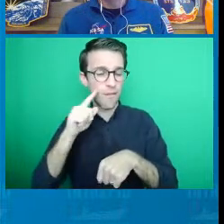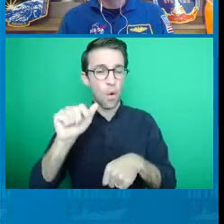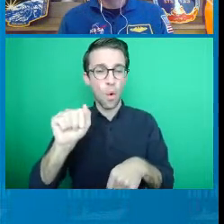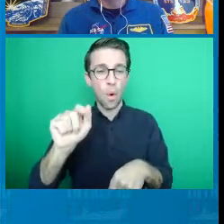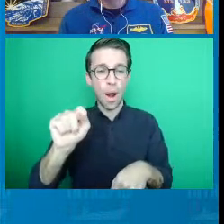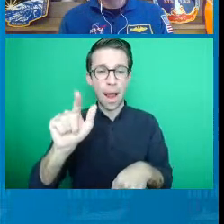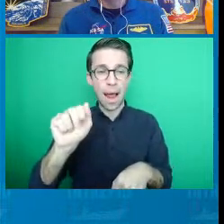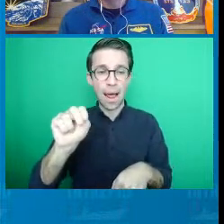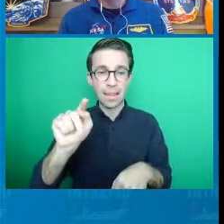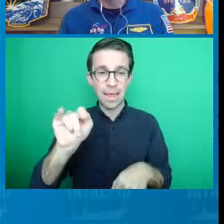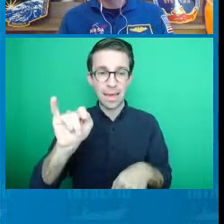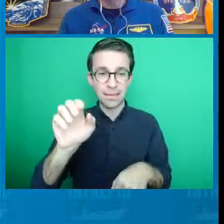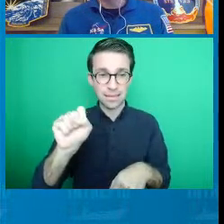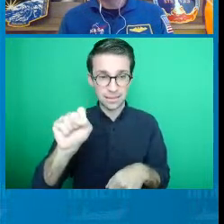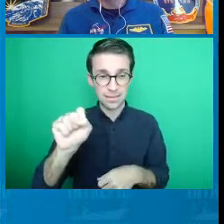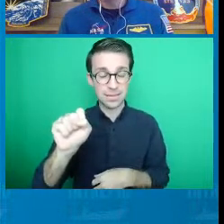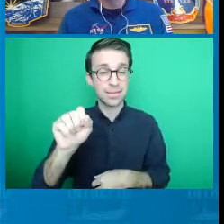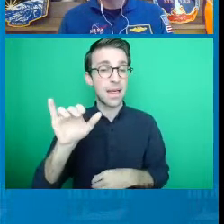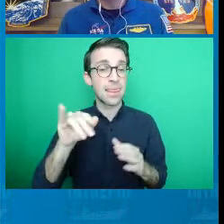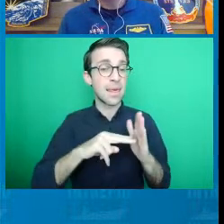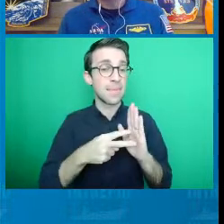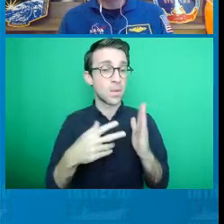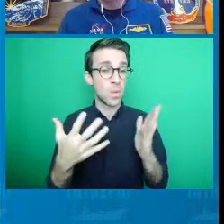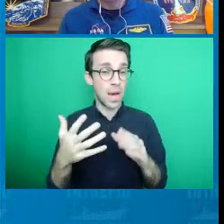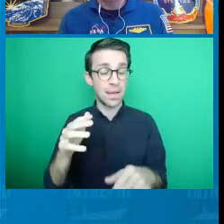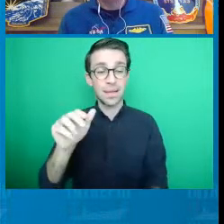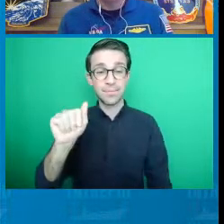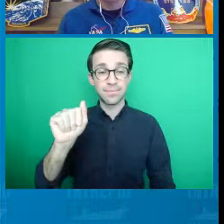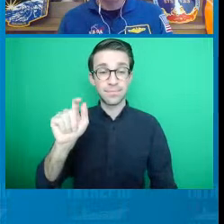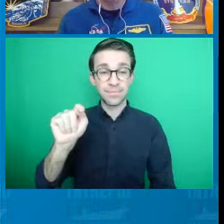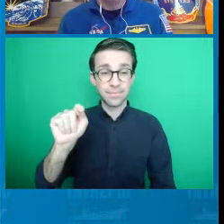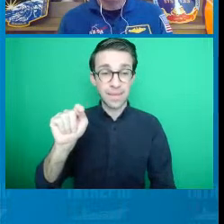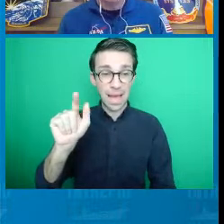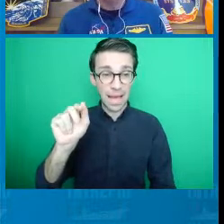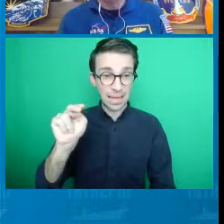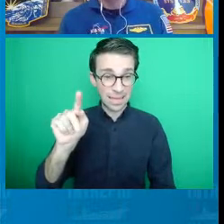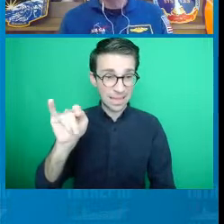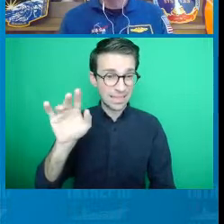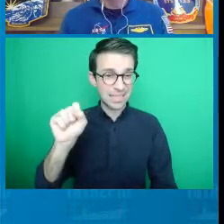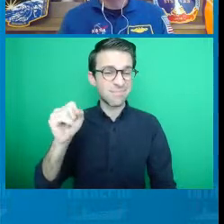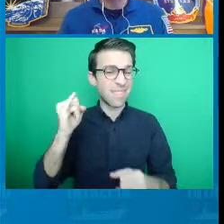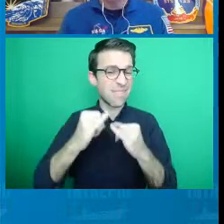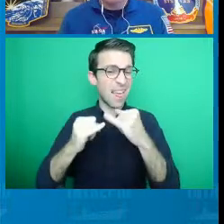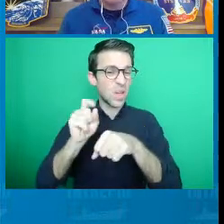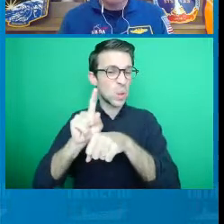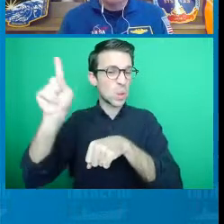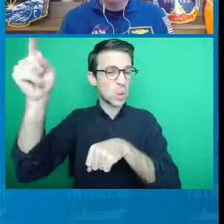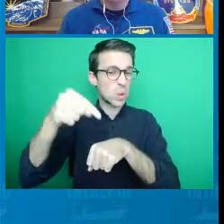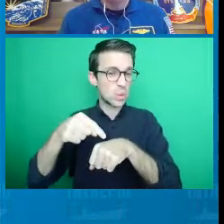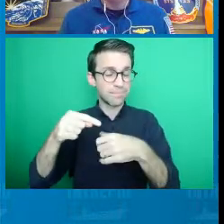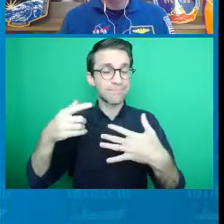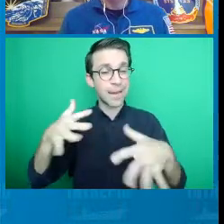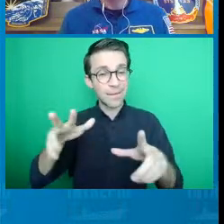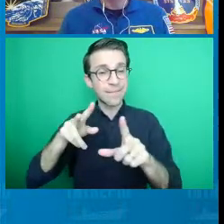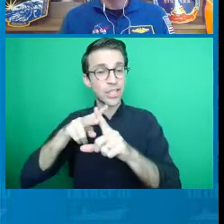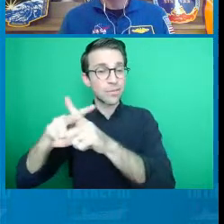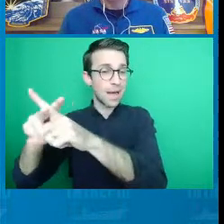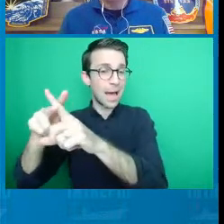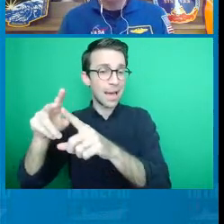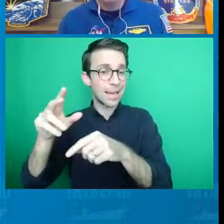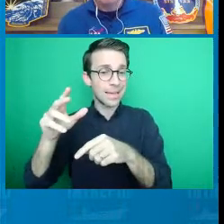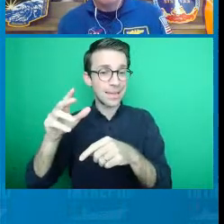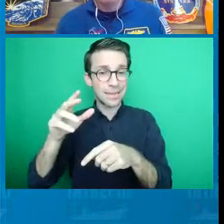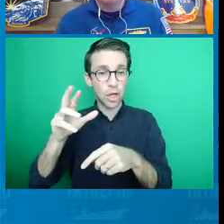was the Space Shuttle Atlantis was not going to fly again. There were only a couple missions left. All those crews had been assigned. There was